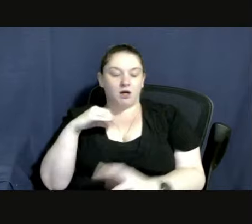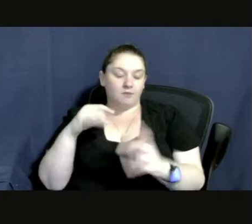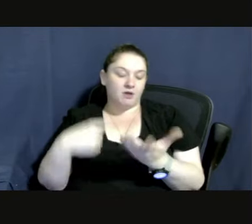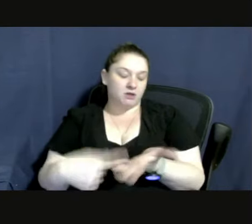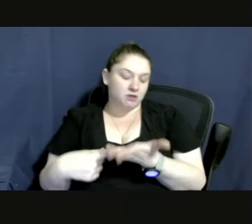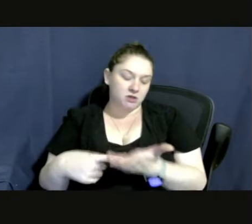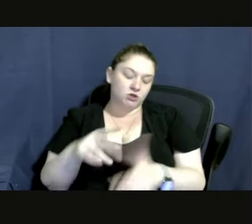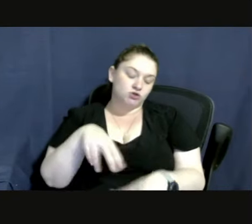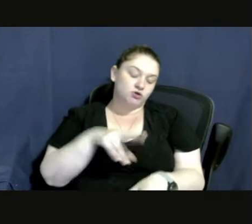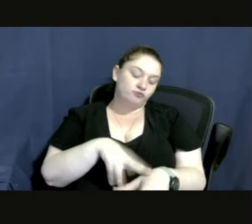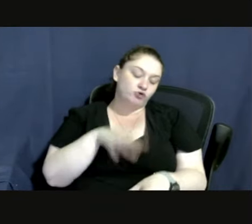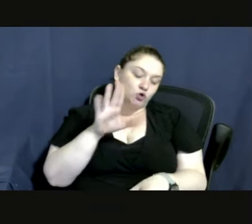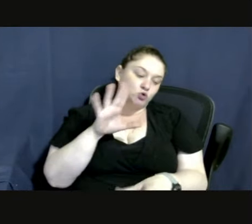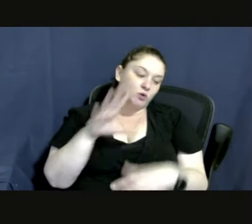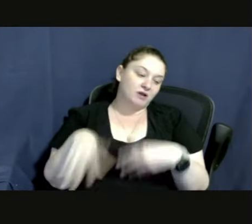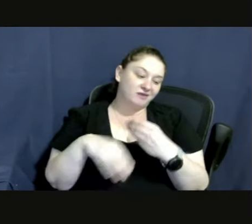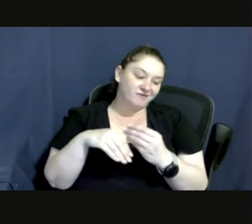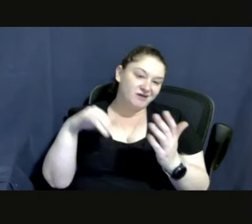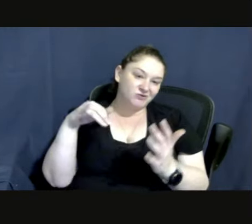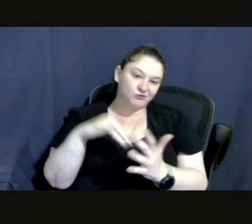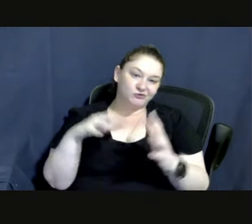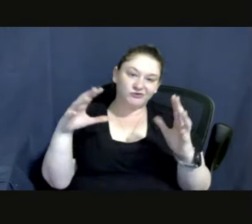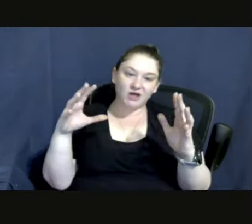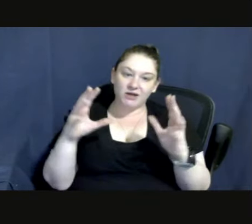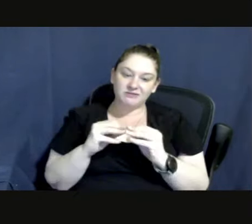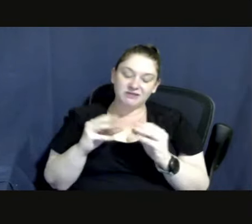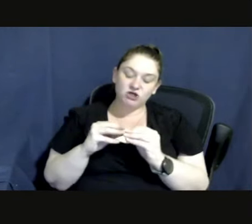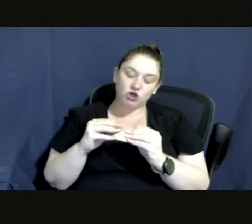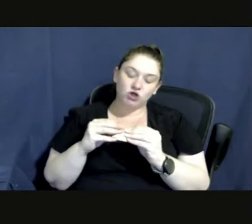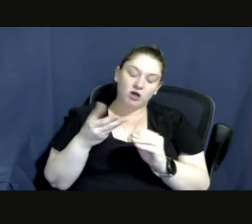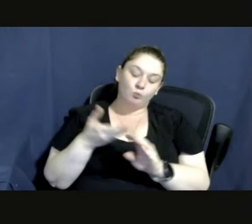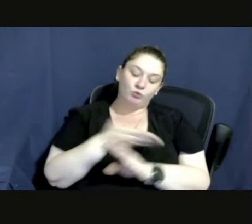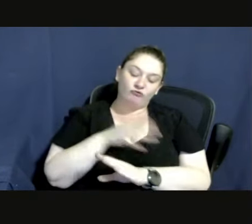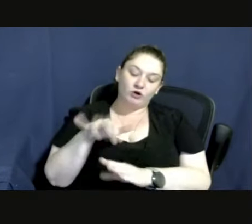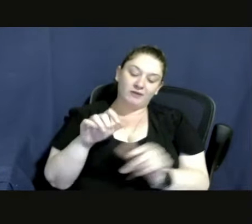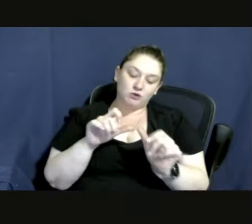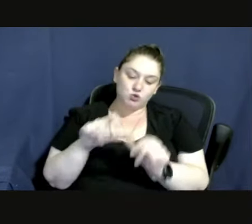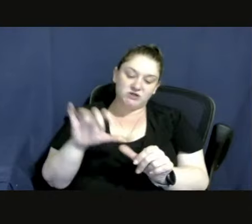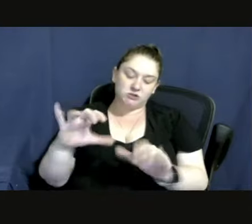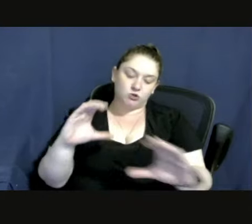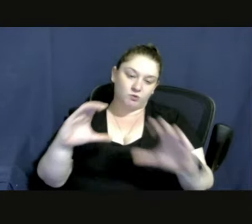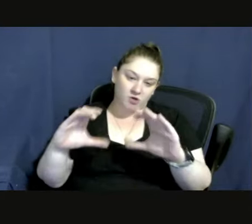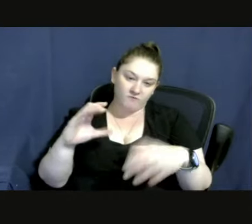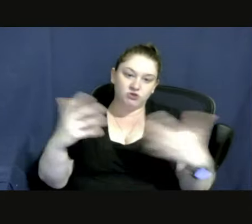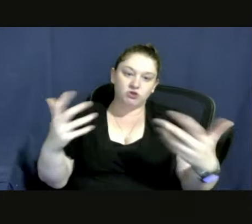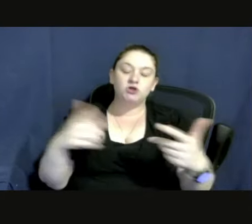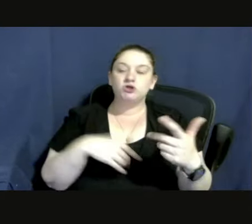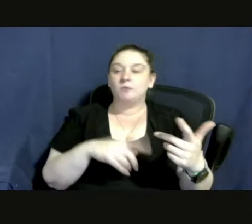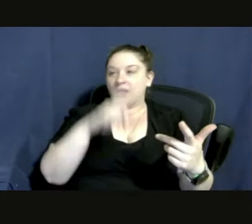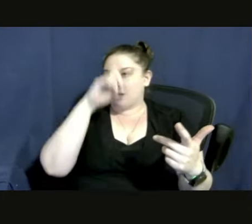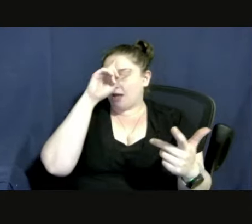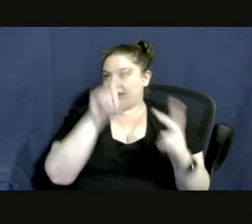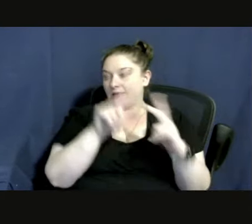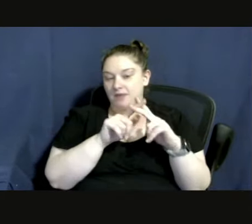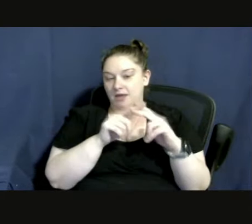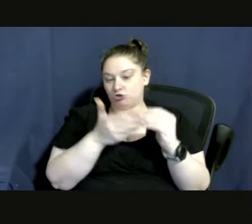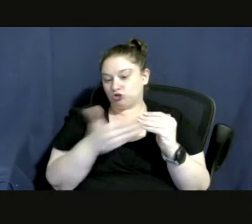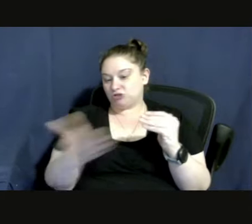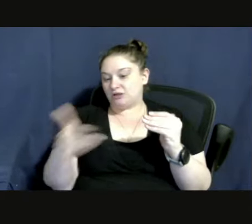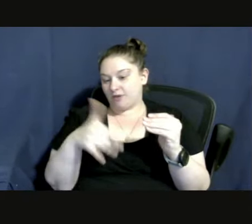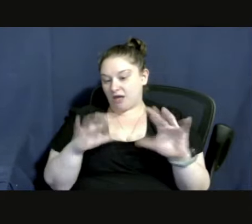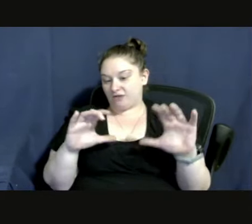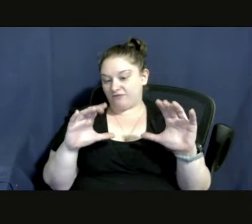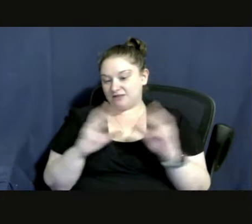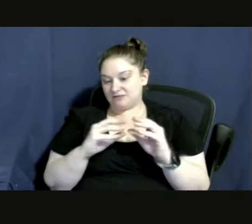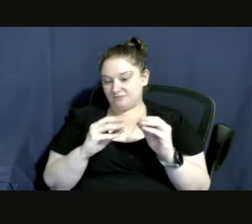additional study sessions prior to that to continue this conversation. I think just coming out of this meeting tonight, we have